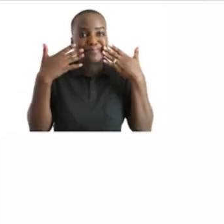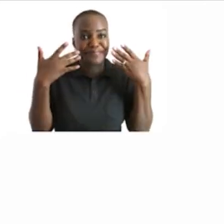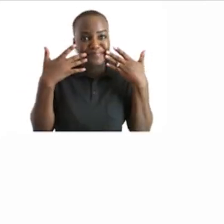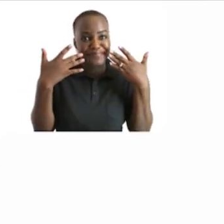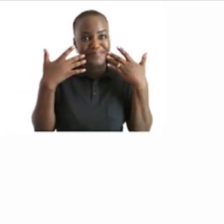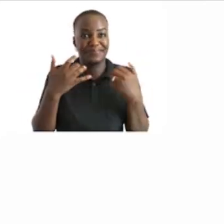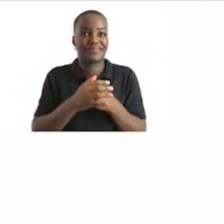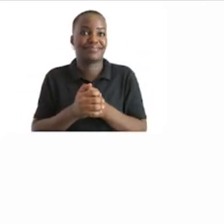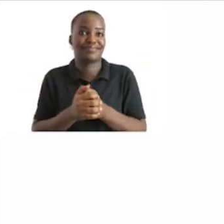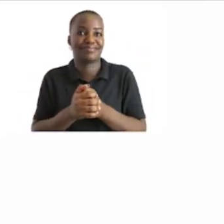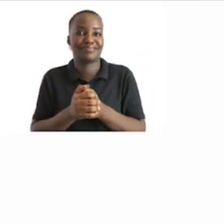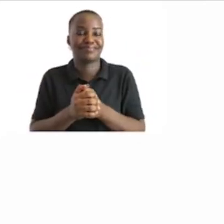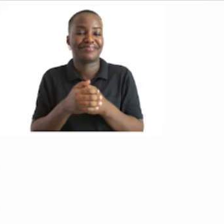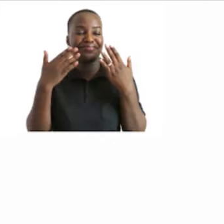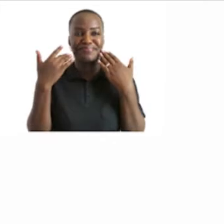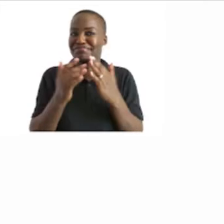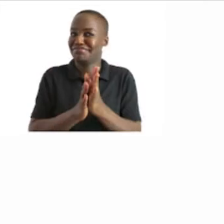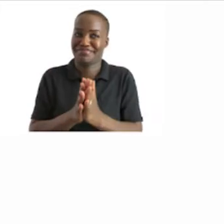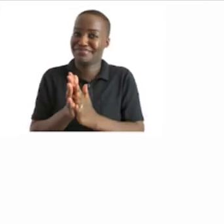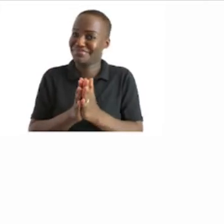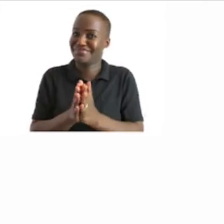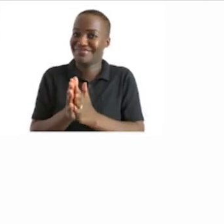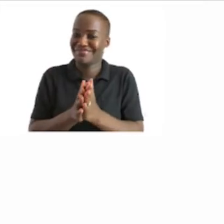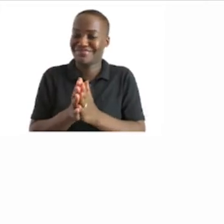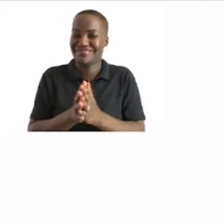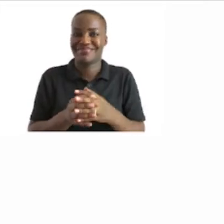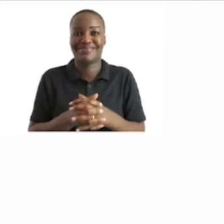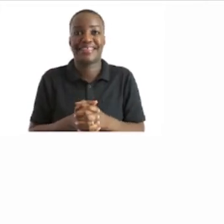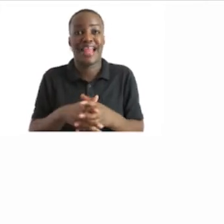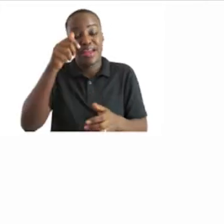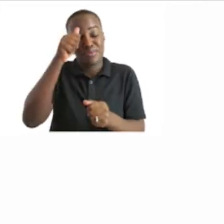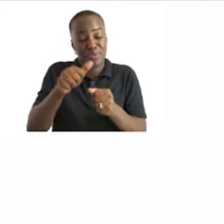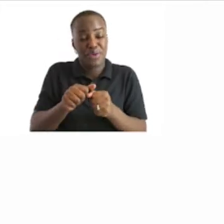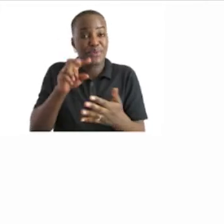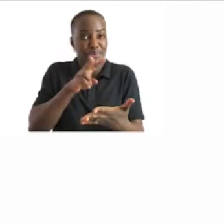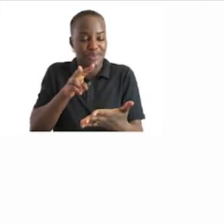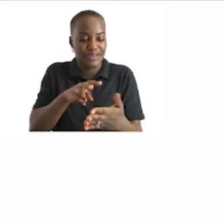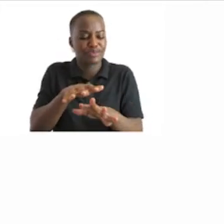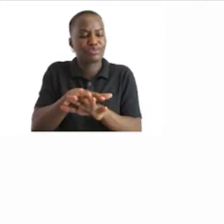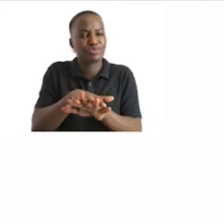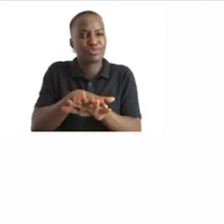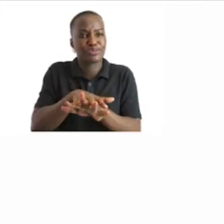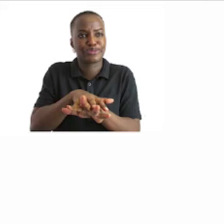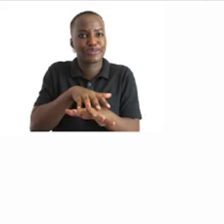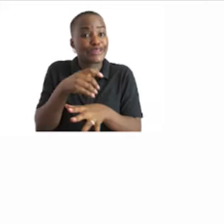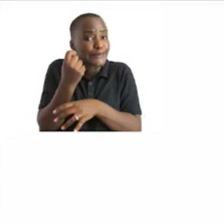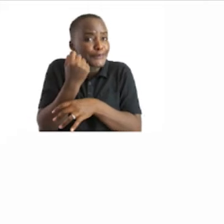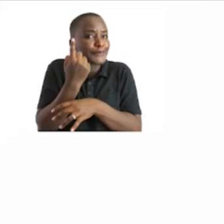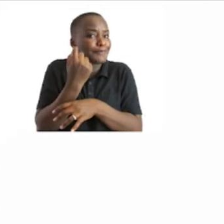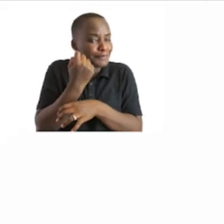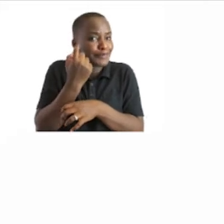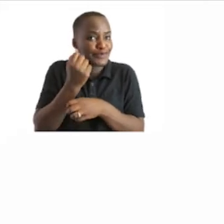This cat is very interesting. Now remember, when you're reading, you must take your time and sound out words that you don't